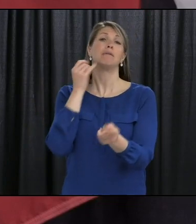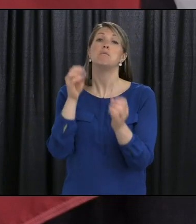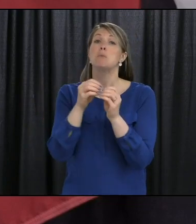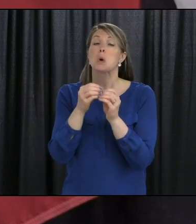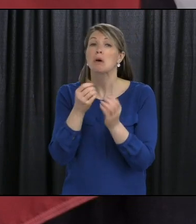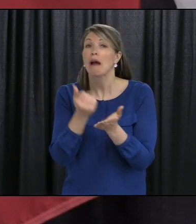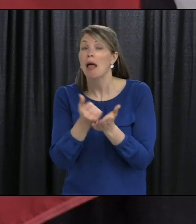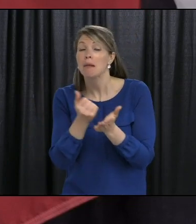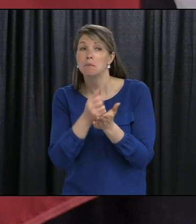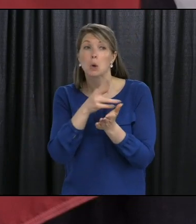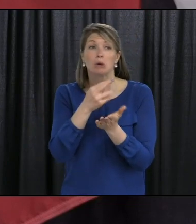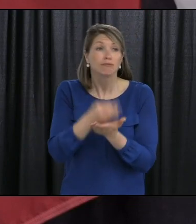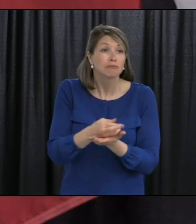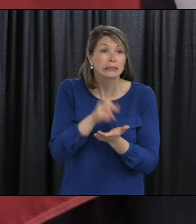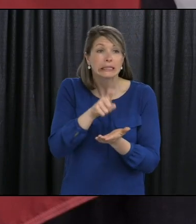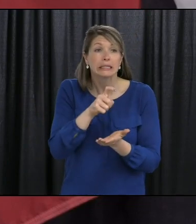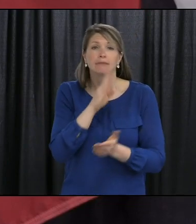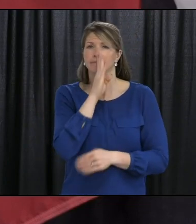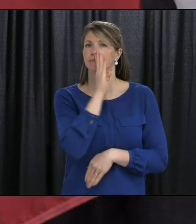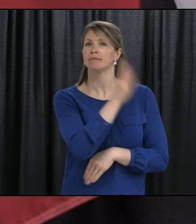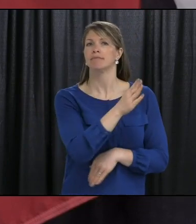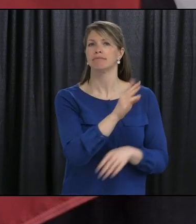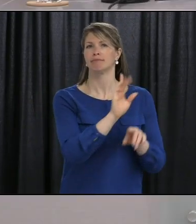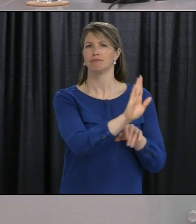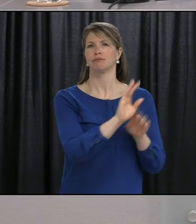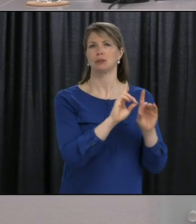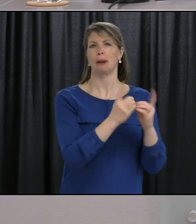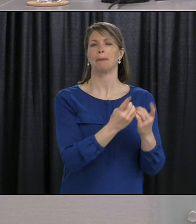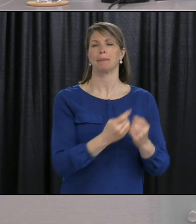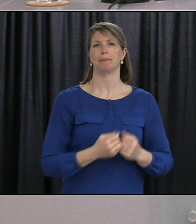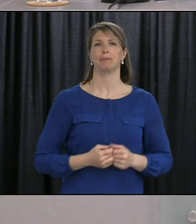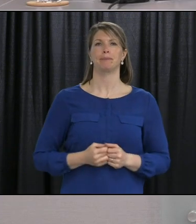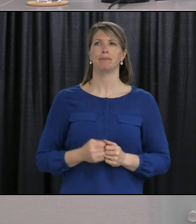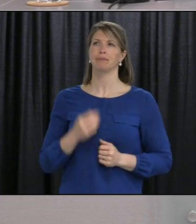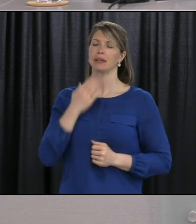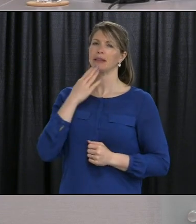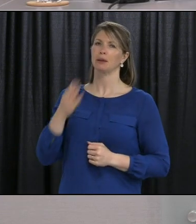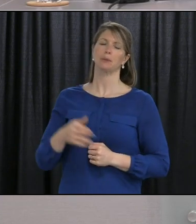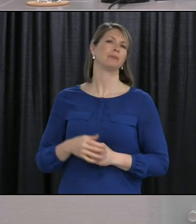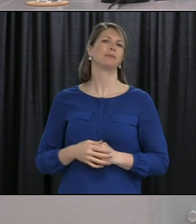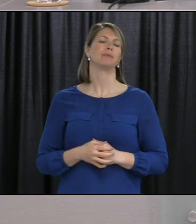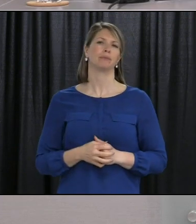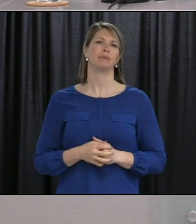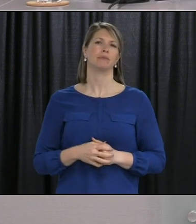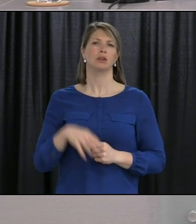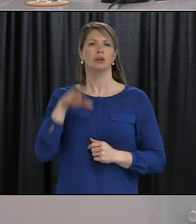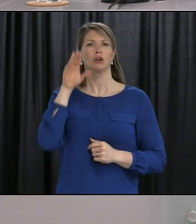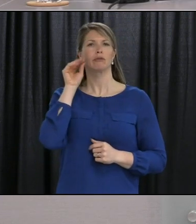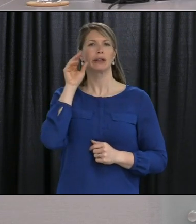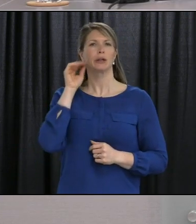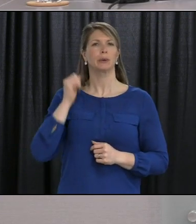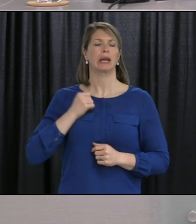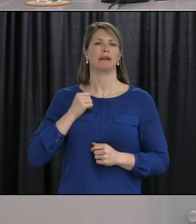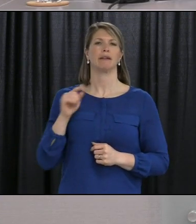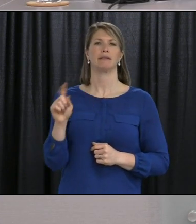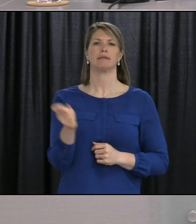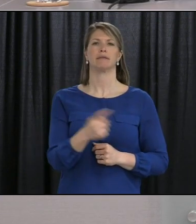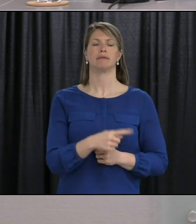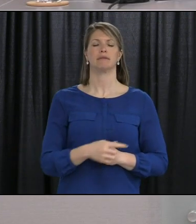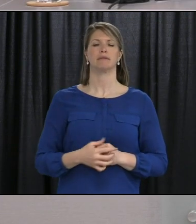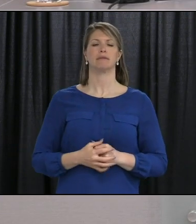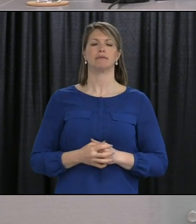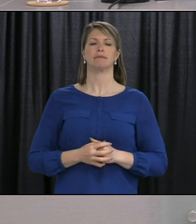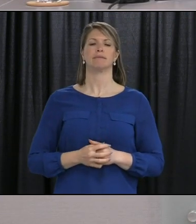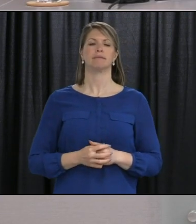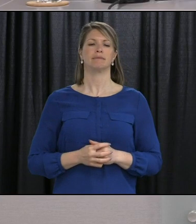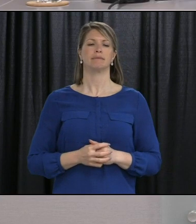reach out. Thank you. The next question is from Patrick Butler of Radio Canada. Please go ahead.